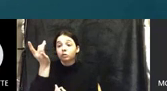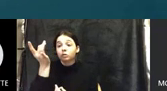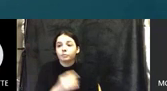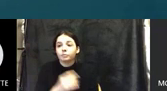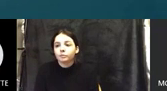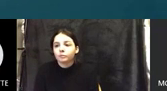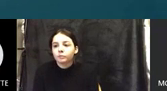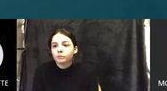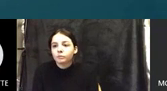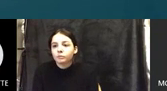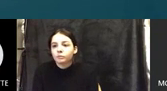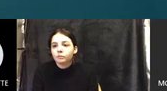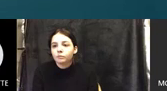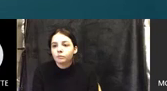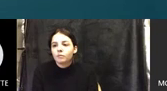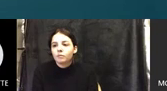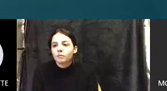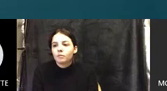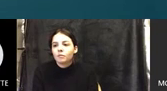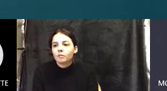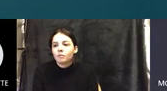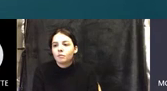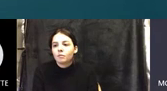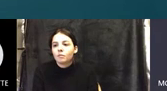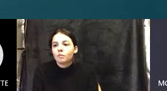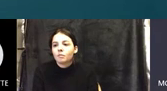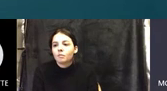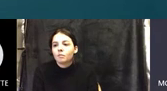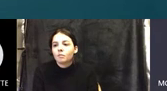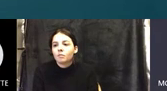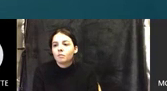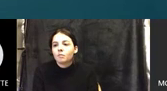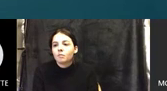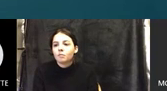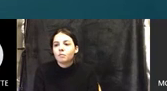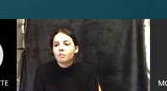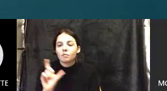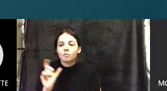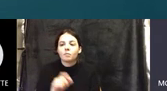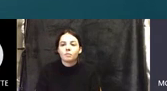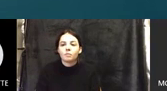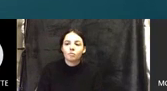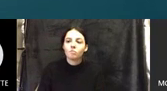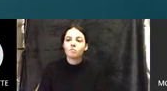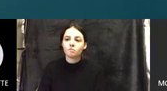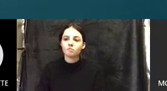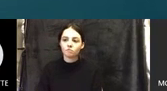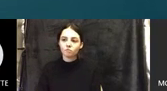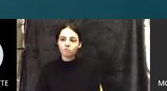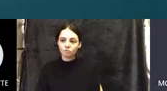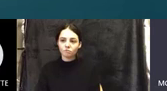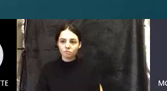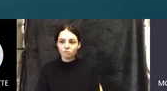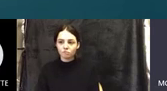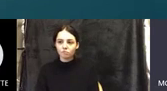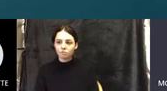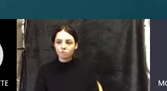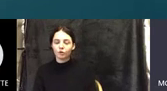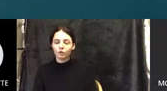What was the term that they kept calling alt-right? Mm-hmm. Alt-right instead of neo-Nazis or